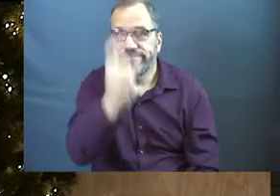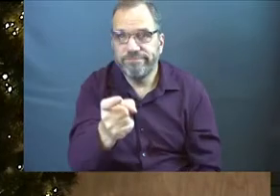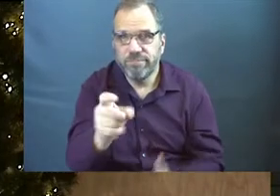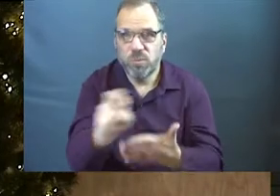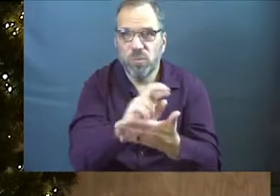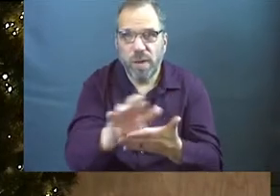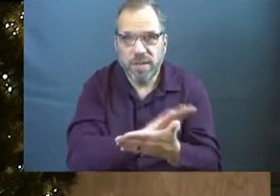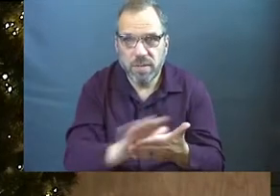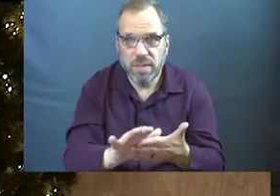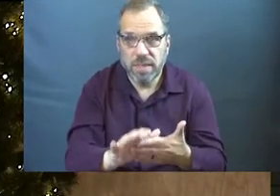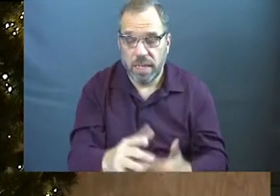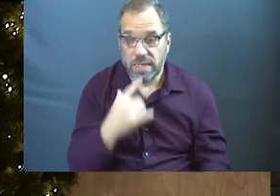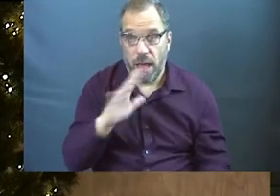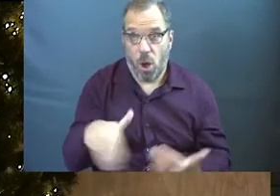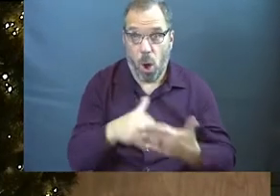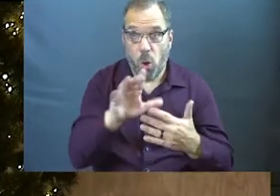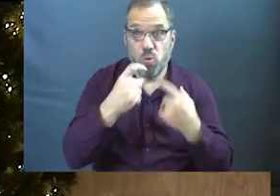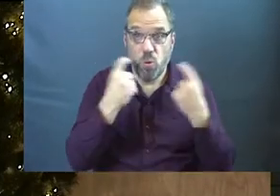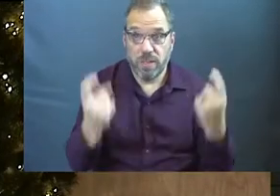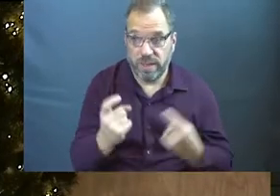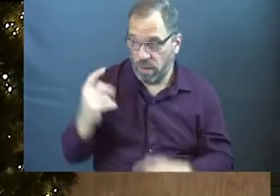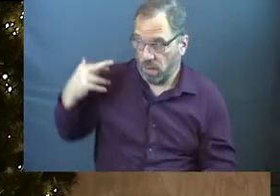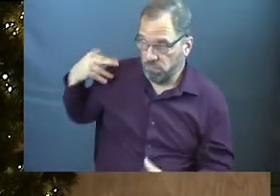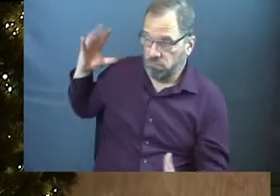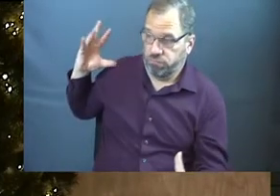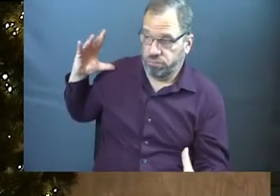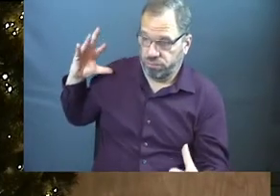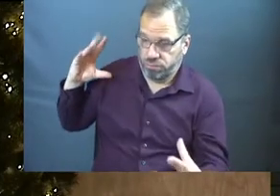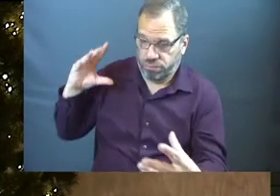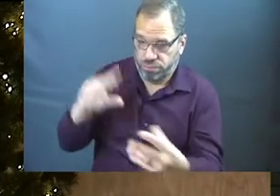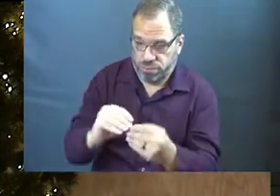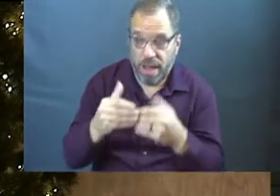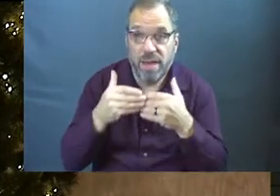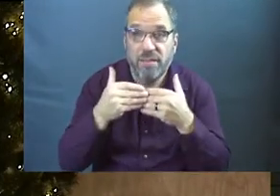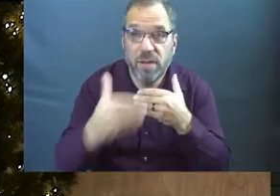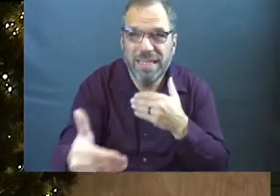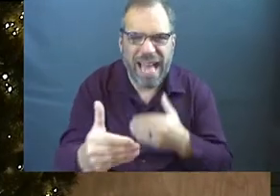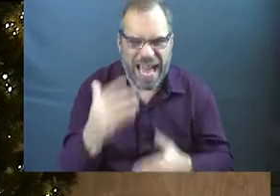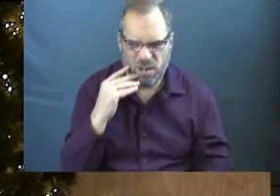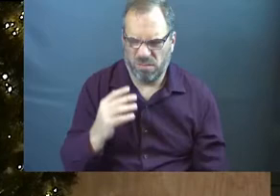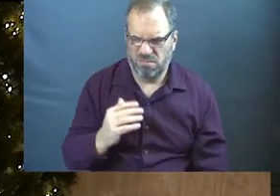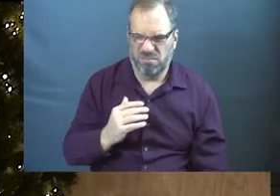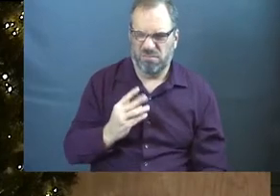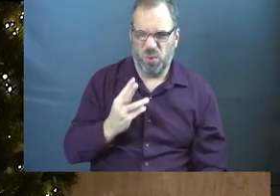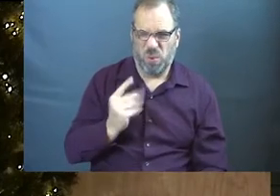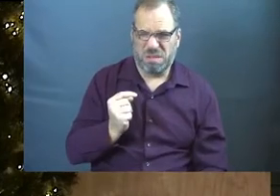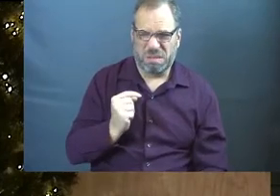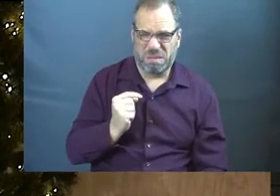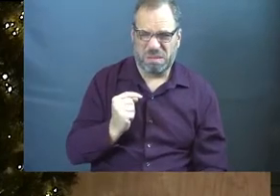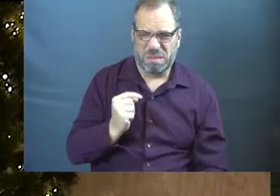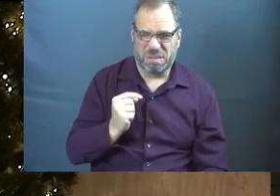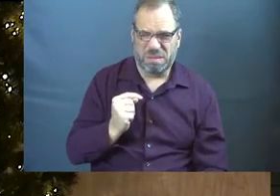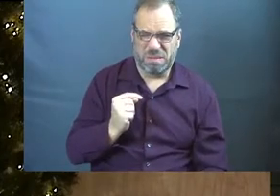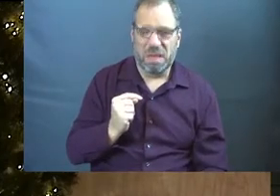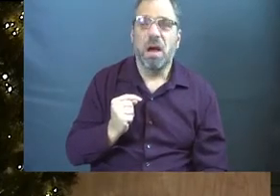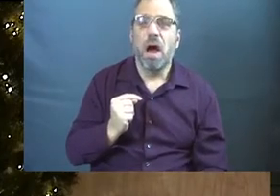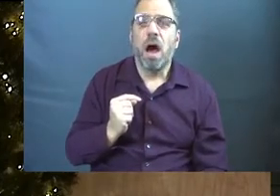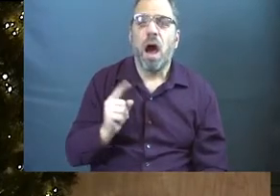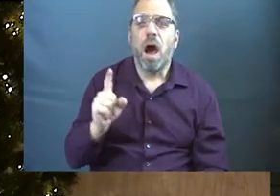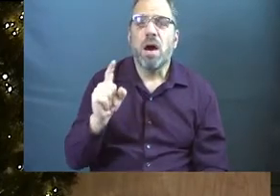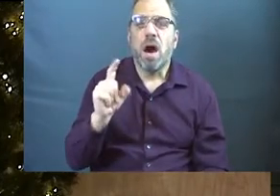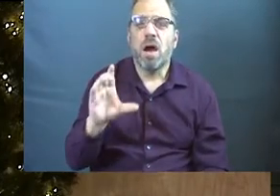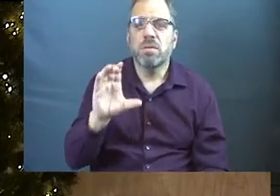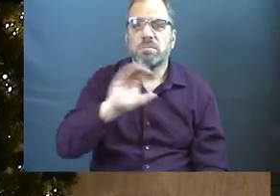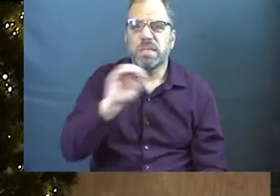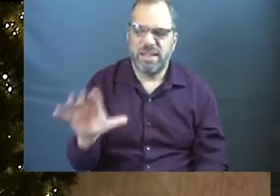can say all your sins from the past, the present, and the future, and I know that tweaks some of you, are 100% forgiven.